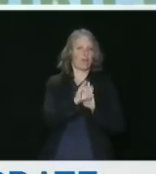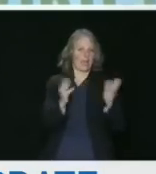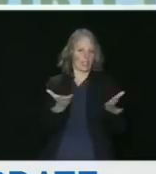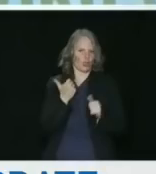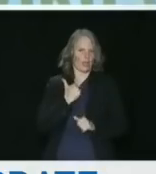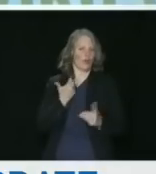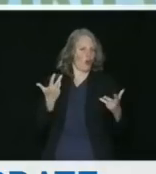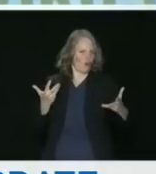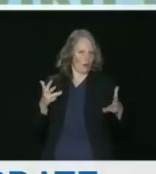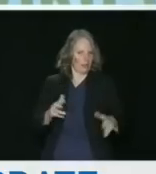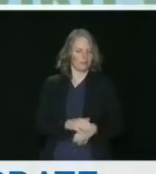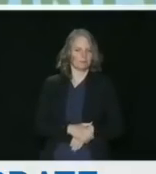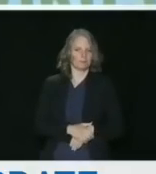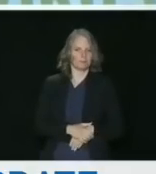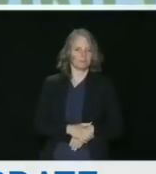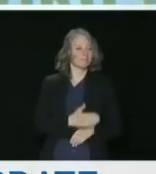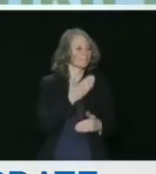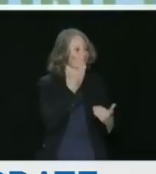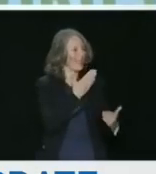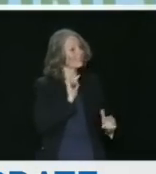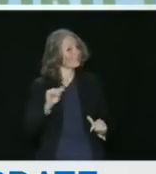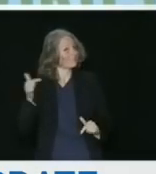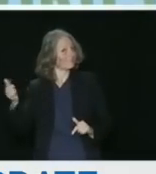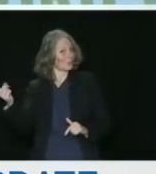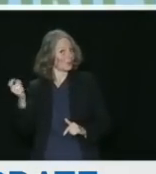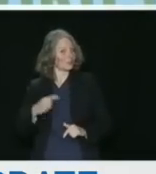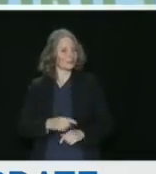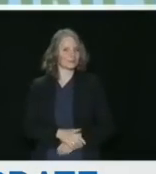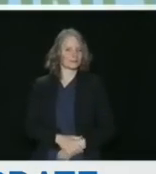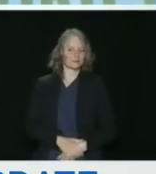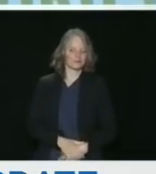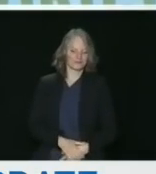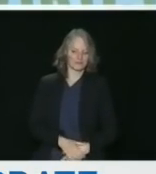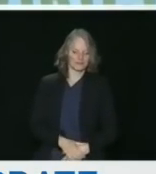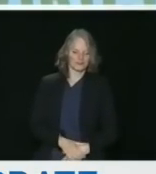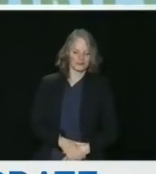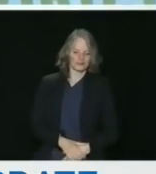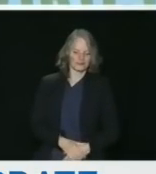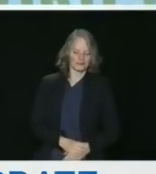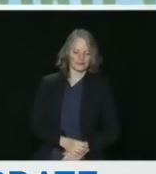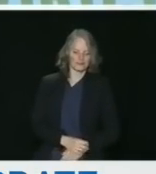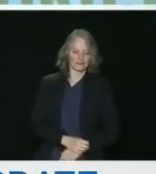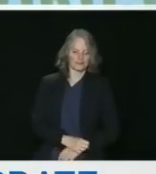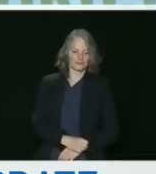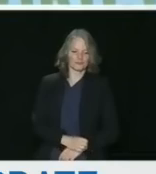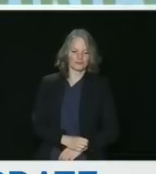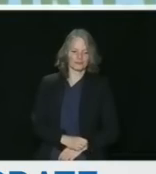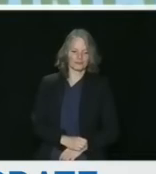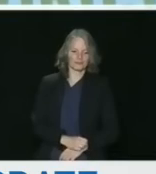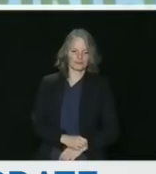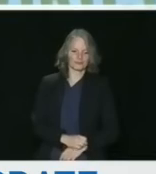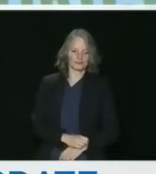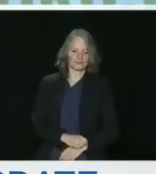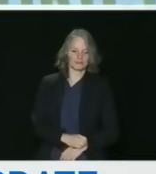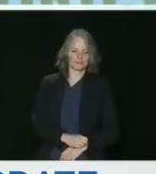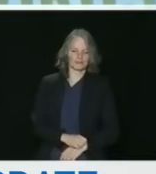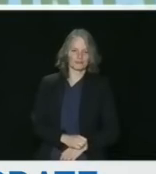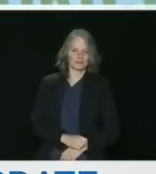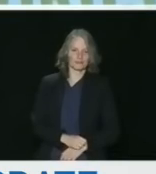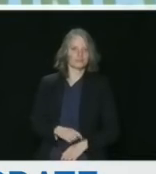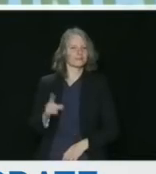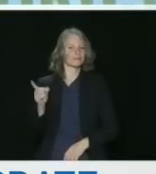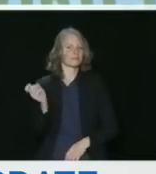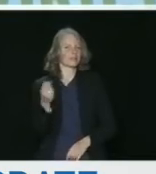Thank you, Dr. Tam. Operator, next question. Prochaine question. Merci. La question Thank you. suivante. The question is from